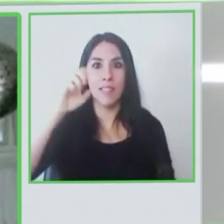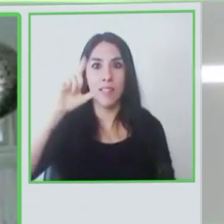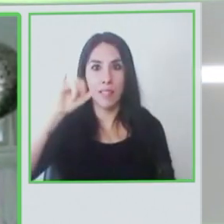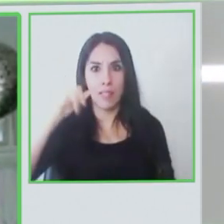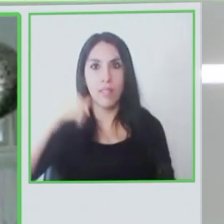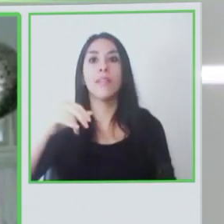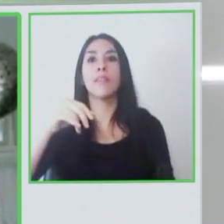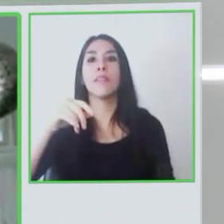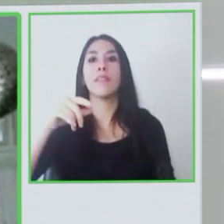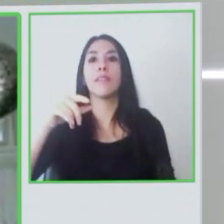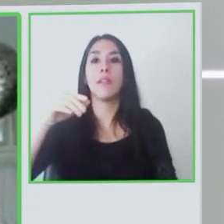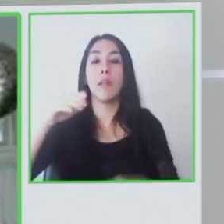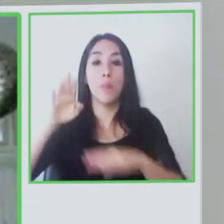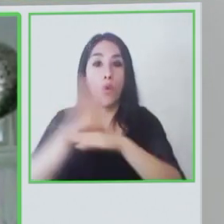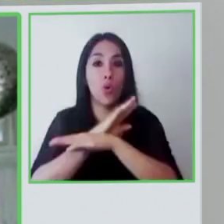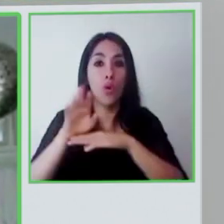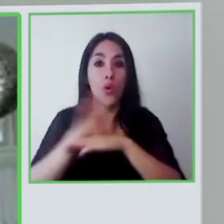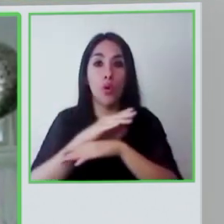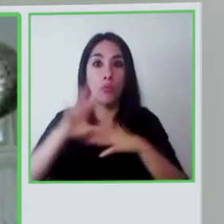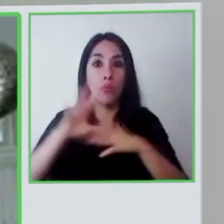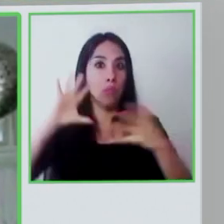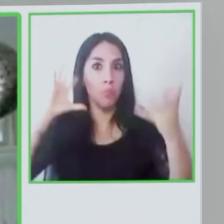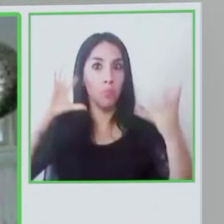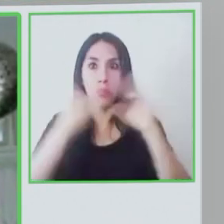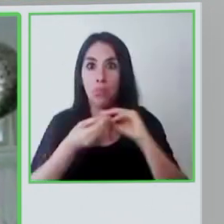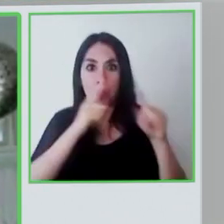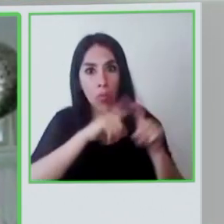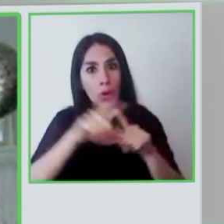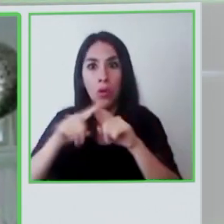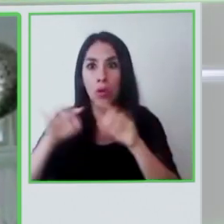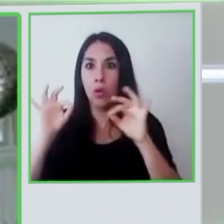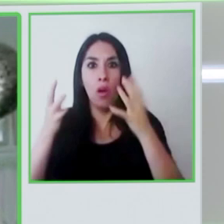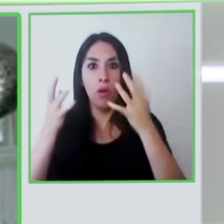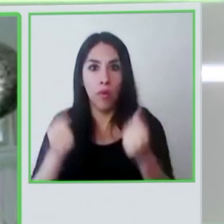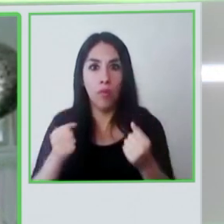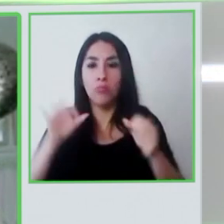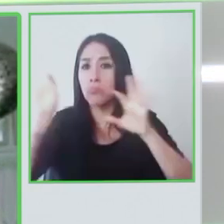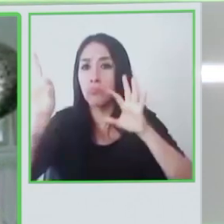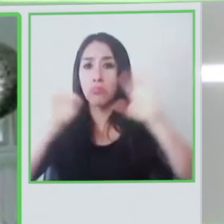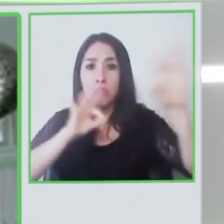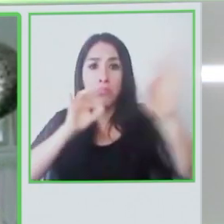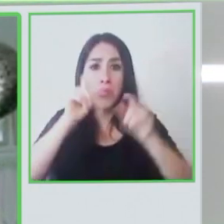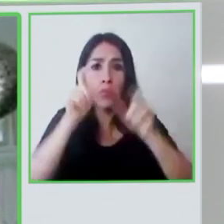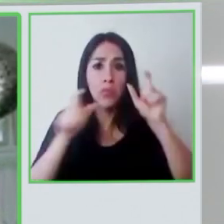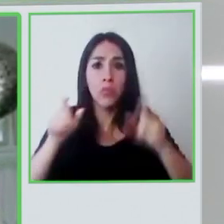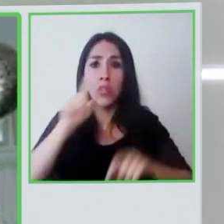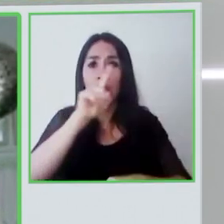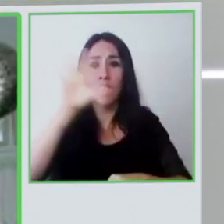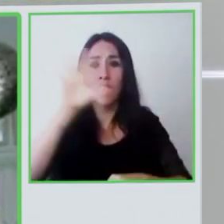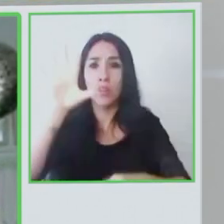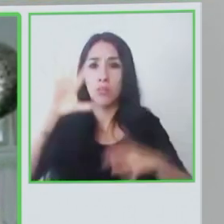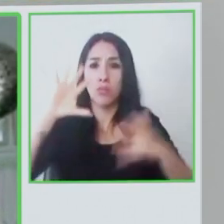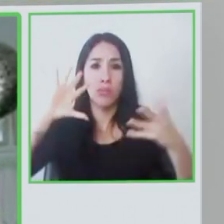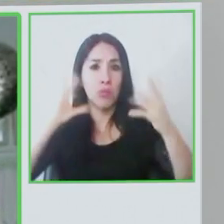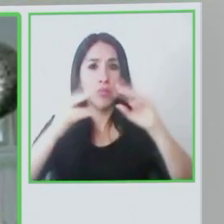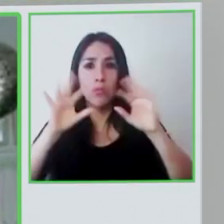And then the campaign, what they wanted to do is that people shared information about how they could be themselves at the